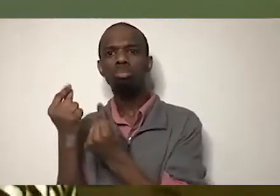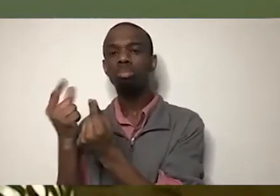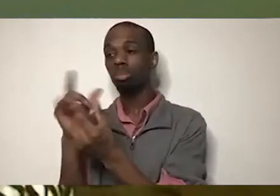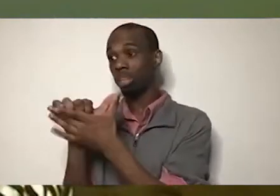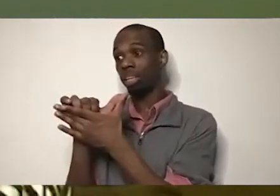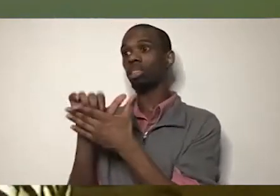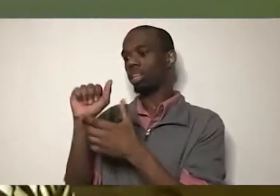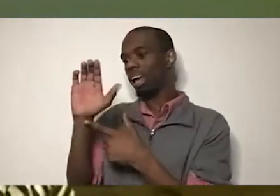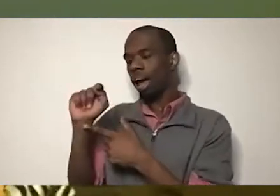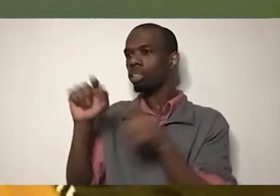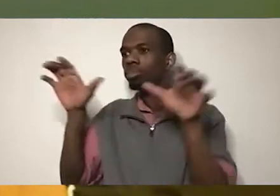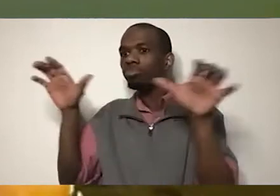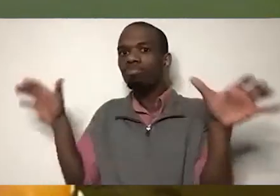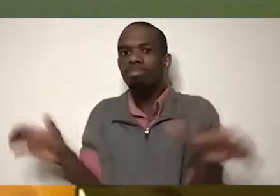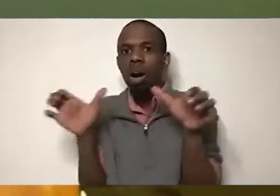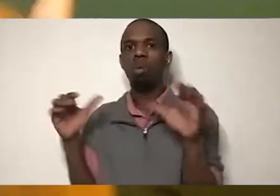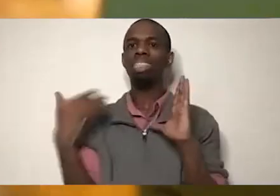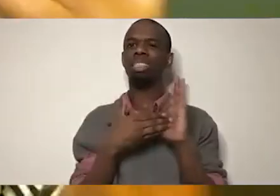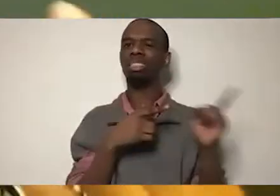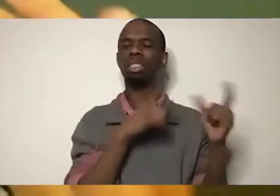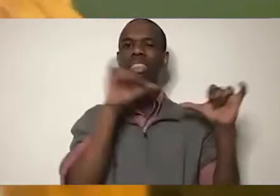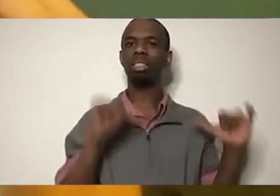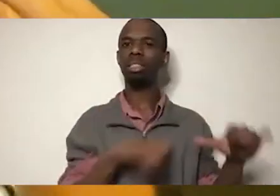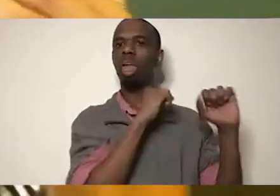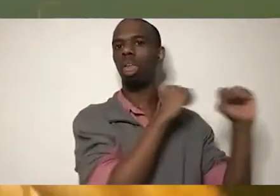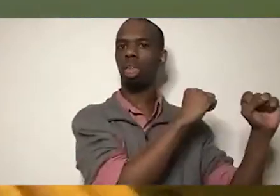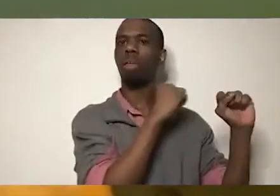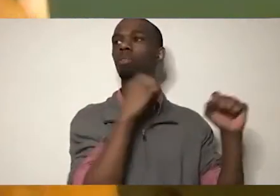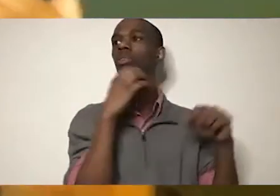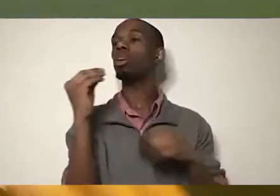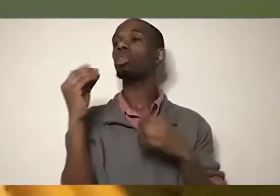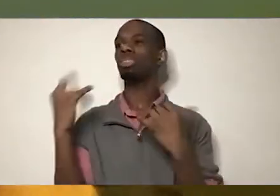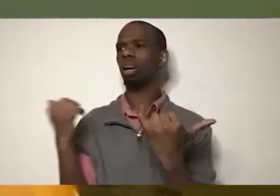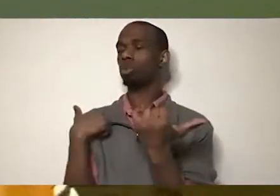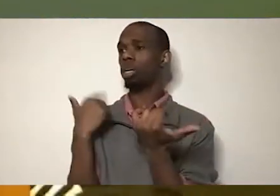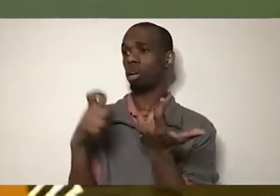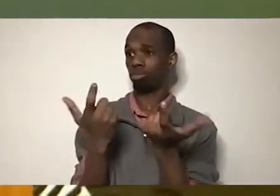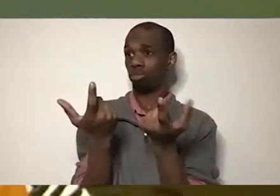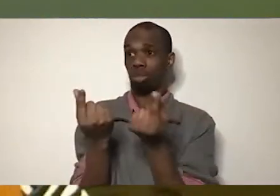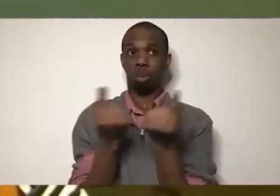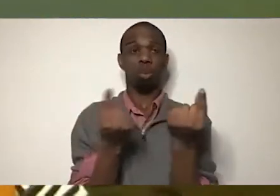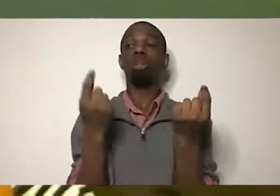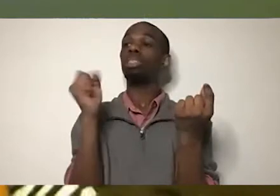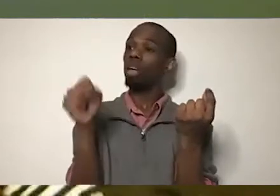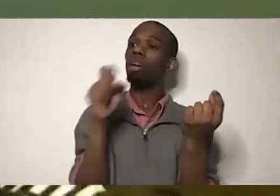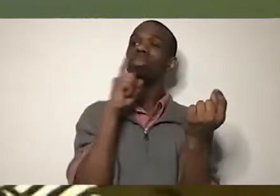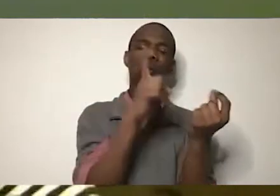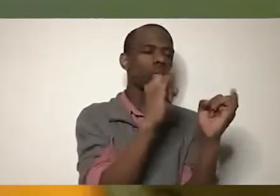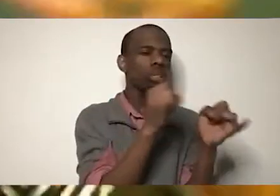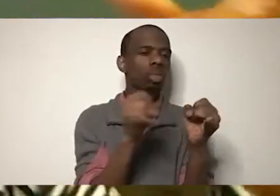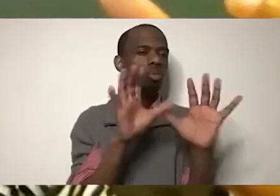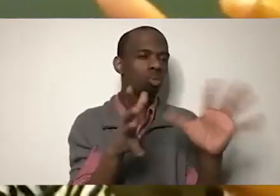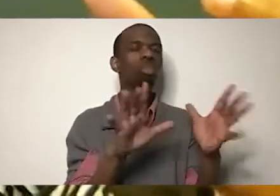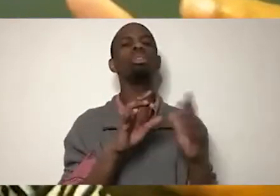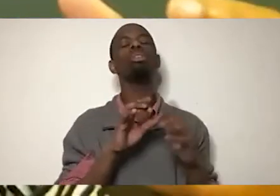only as individuals, right? You're working from a political perspective, legislation and policy. We're